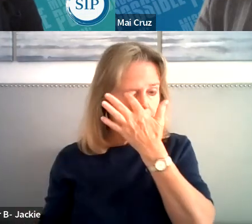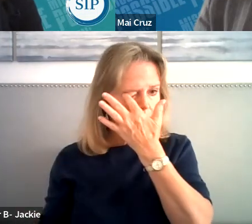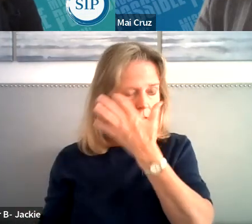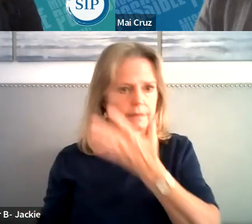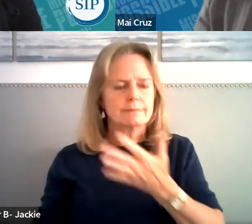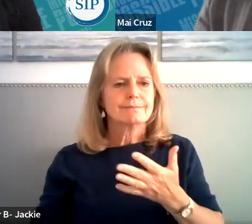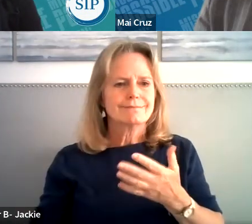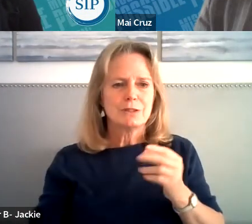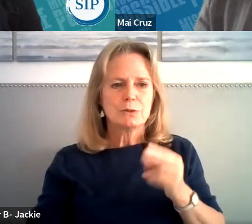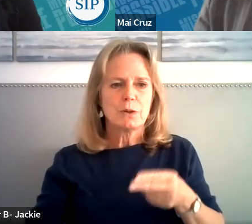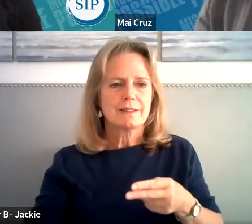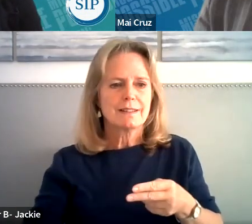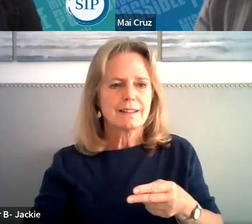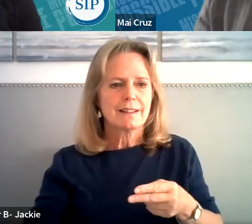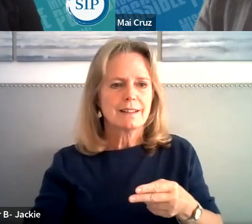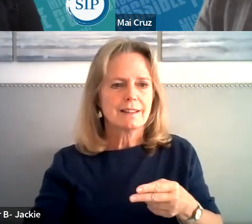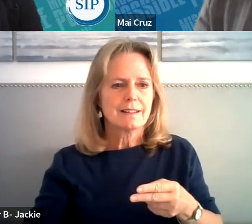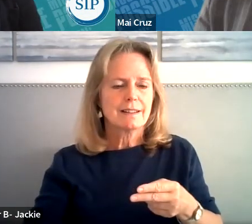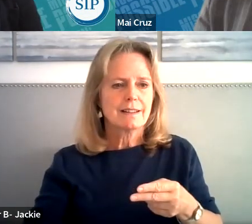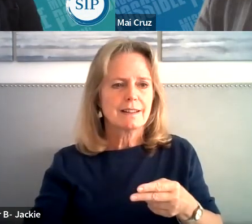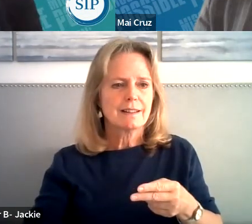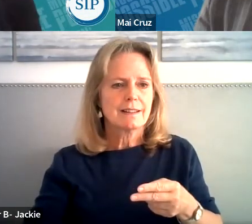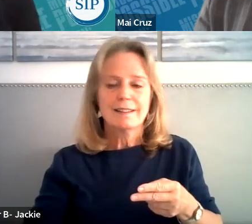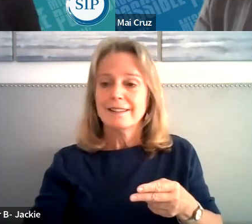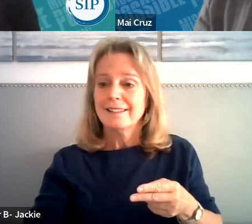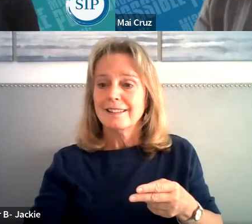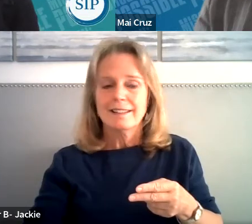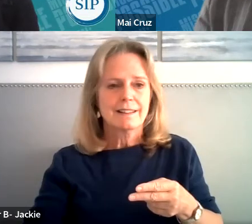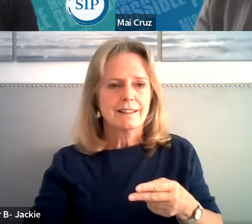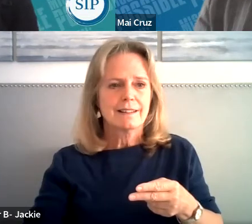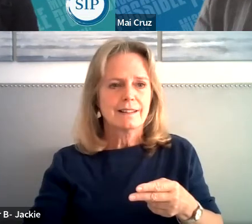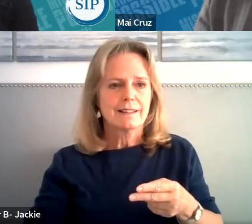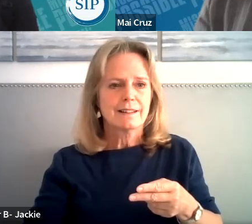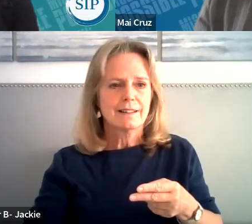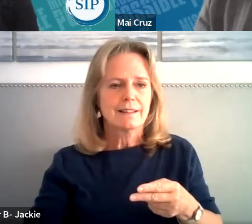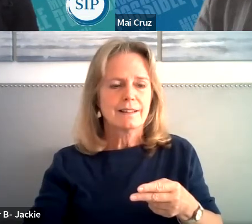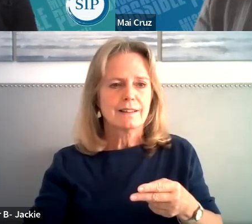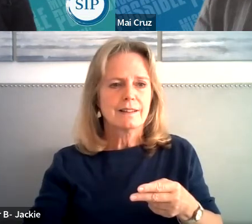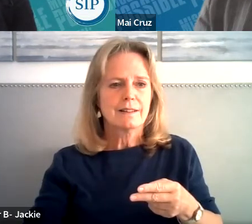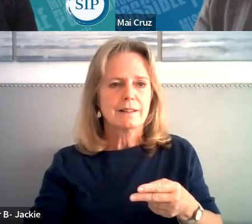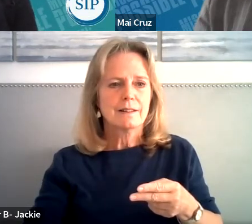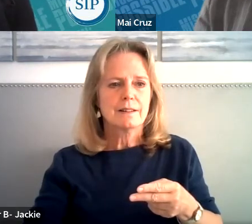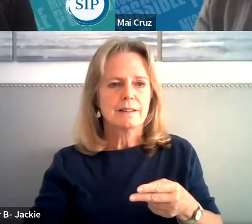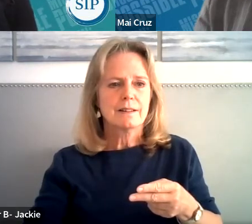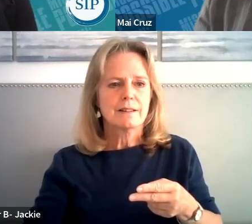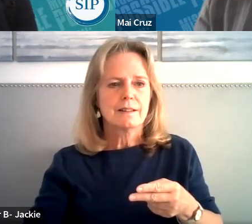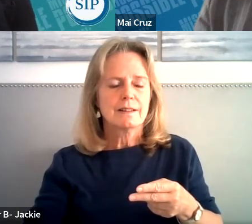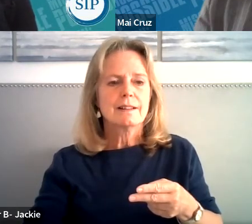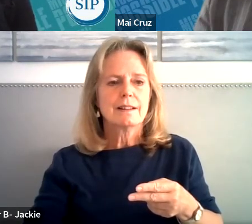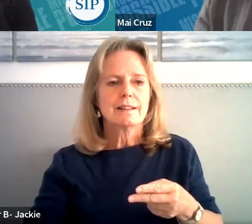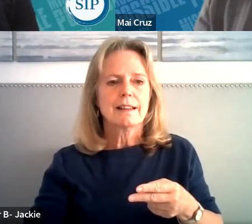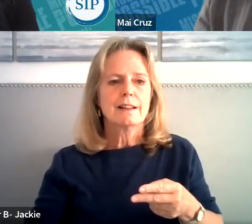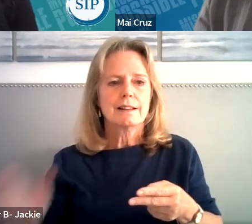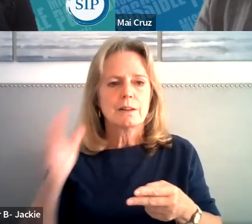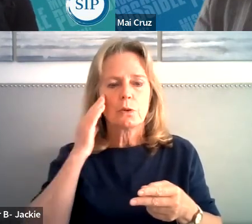join us shortly. Let me All right. let her know that she's frozen. Okay. Can you let her know that she's frozen? I'm sure